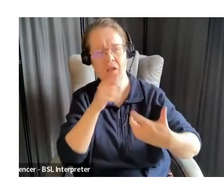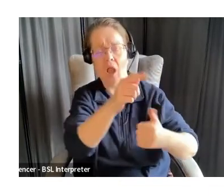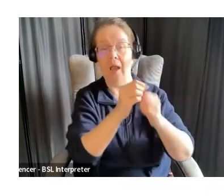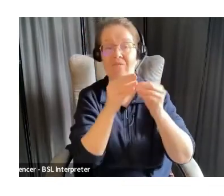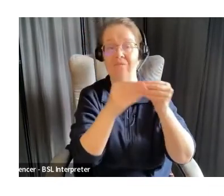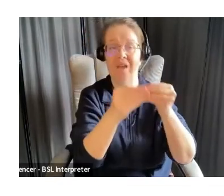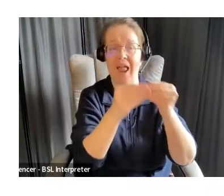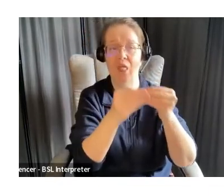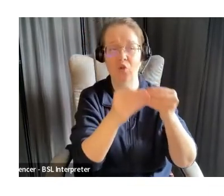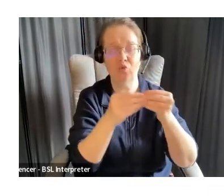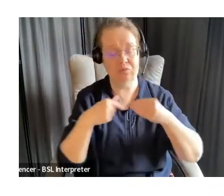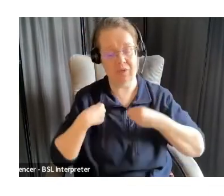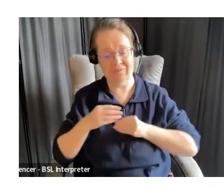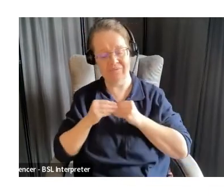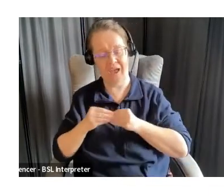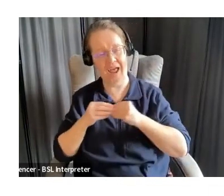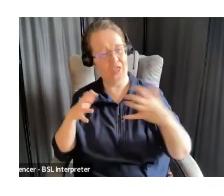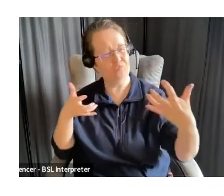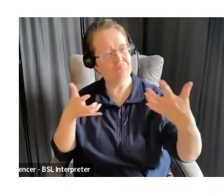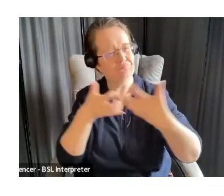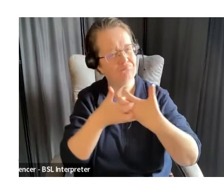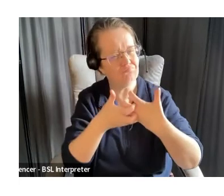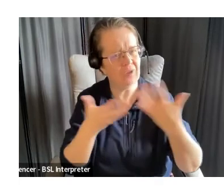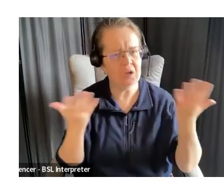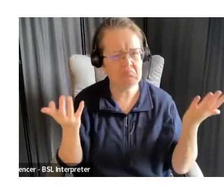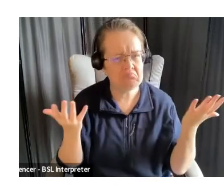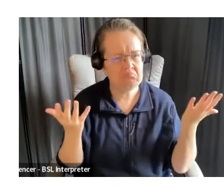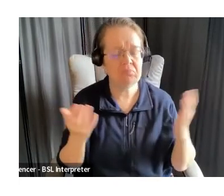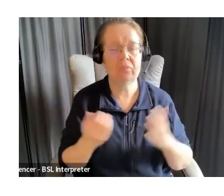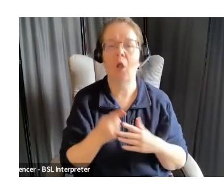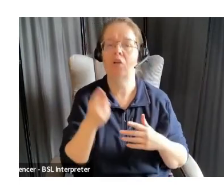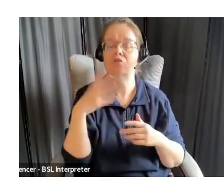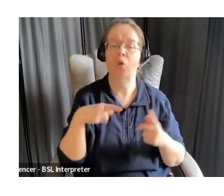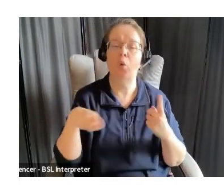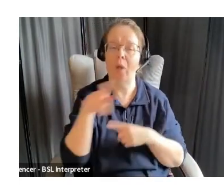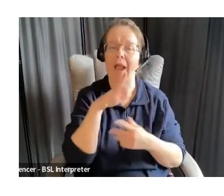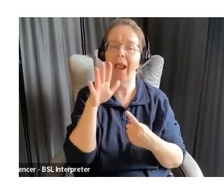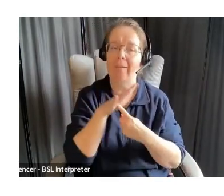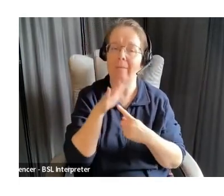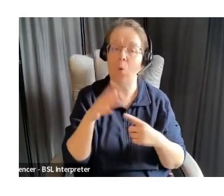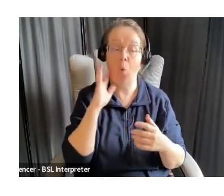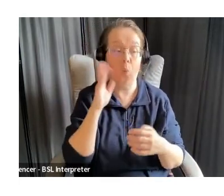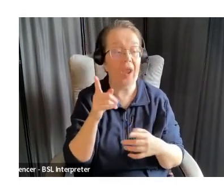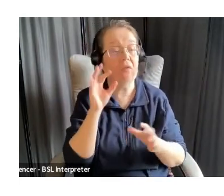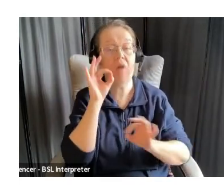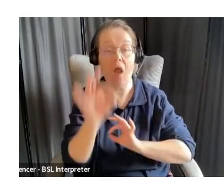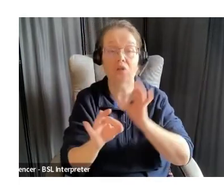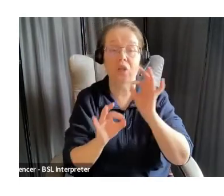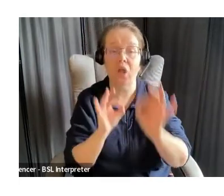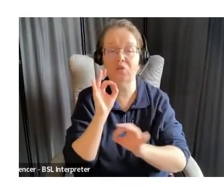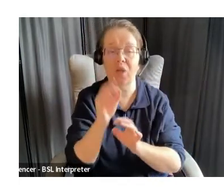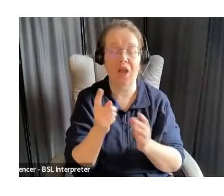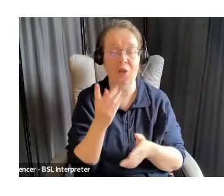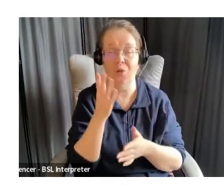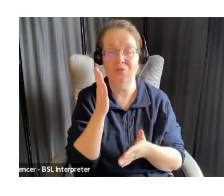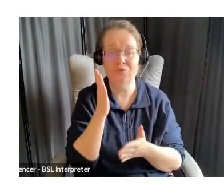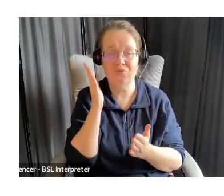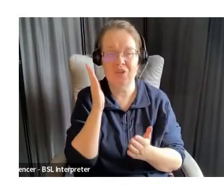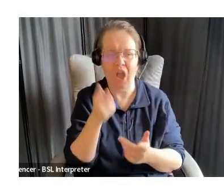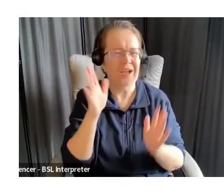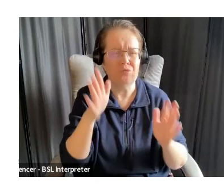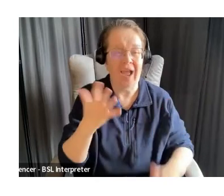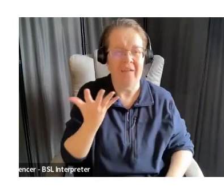yours? Okay, so all of this is really important. So make sure when you're asking questions, you don't have to have 50 or